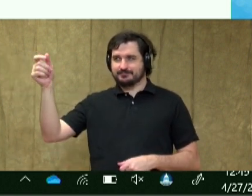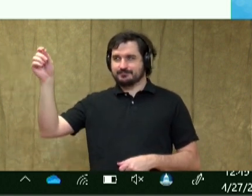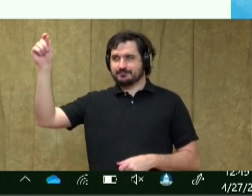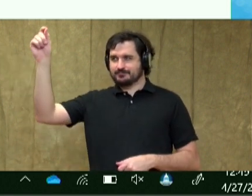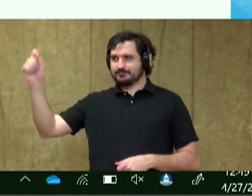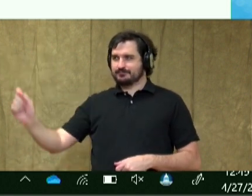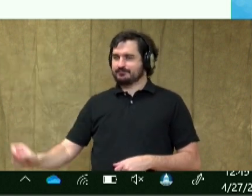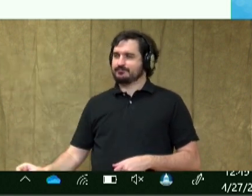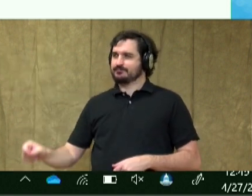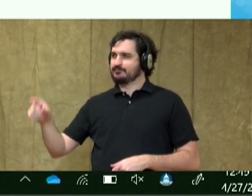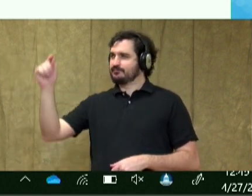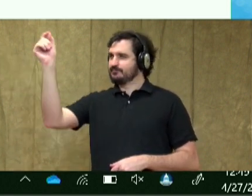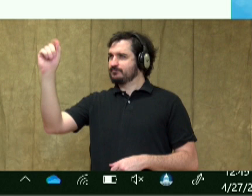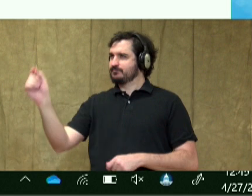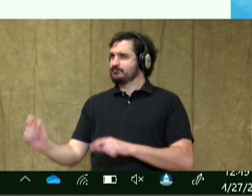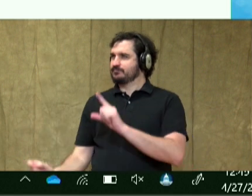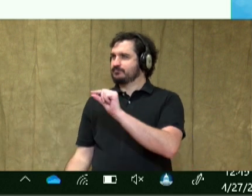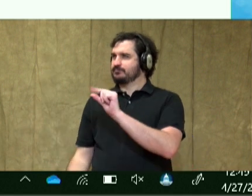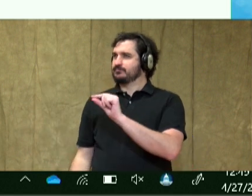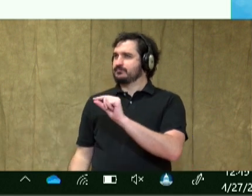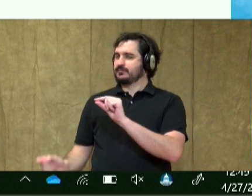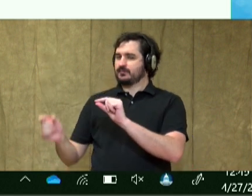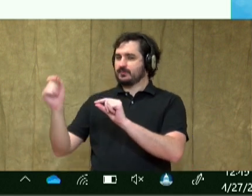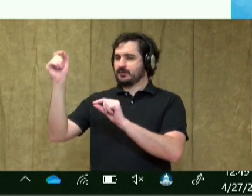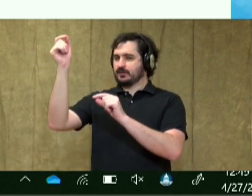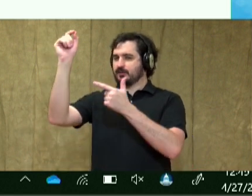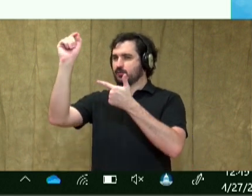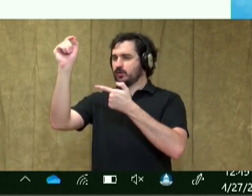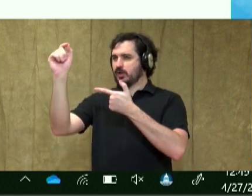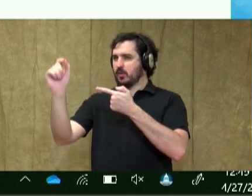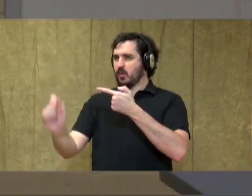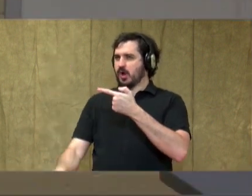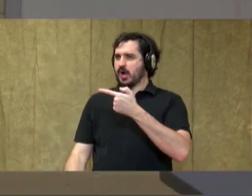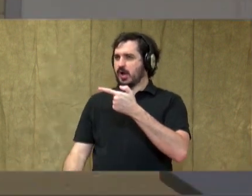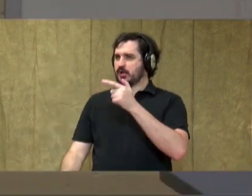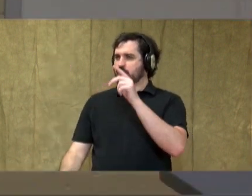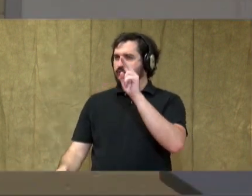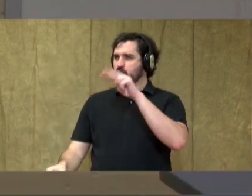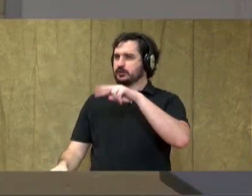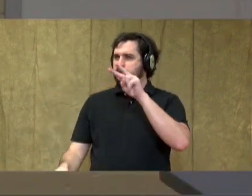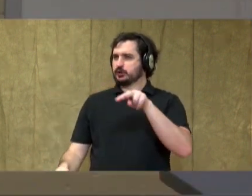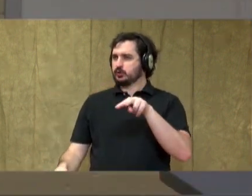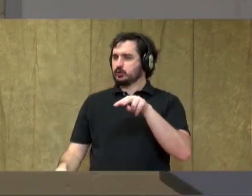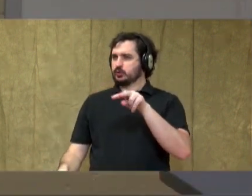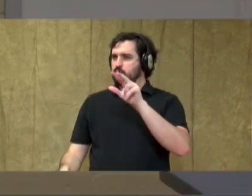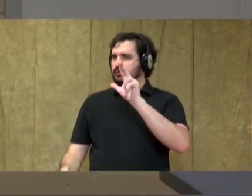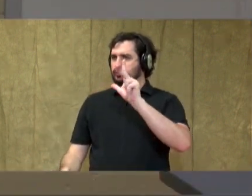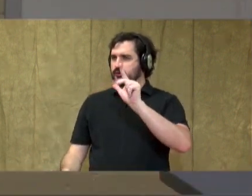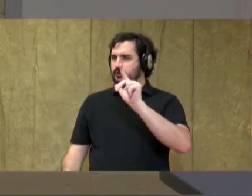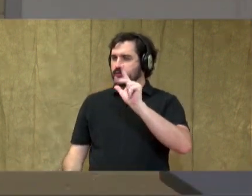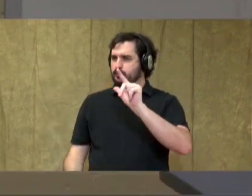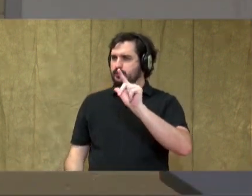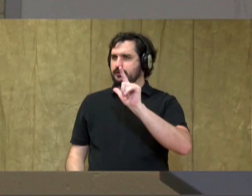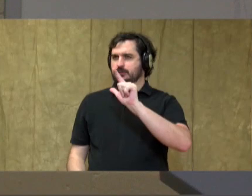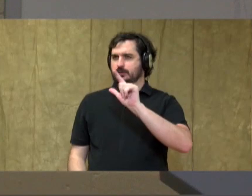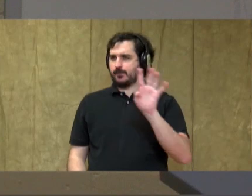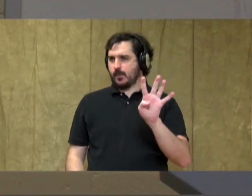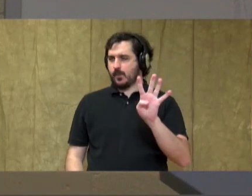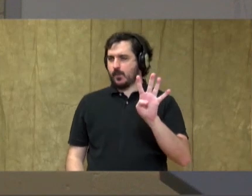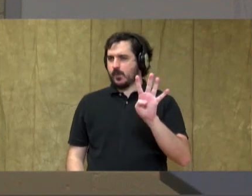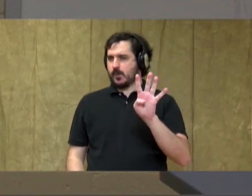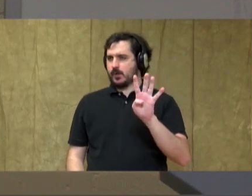20, 20, count with me, 21, 22, 23,